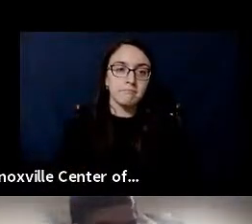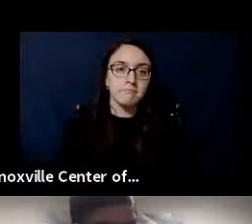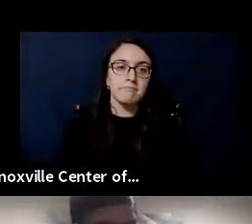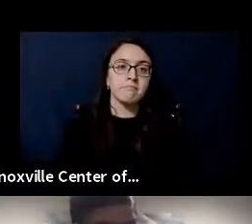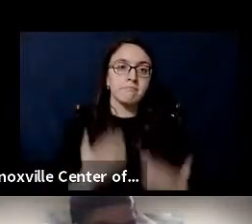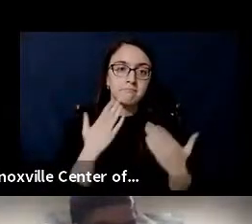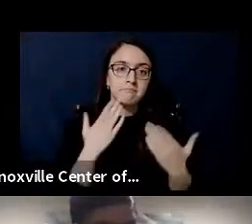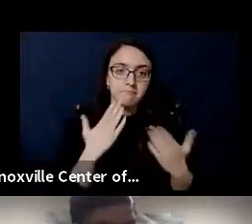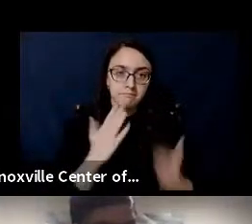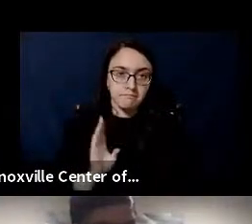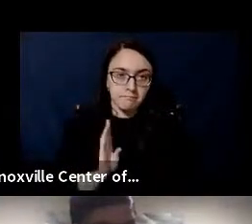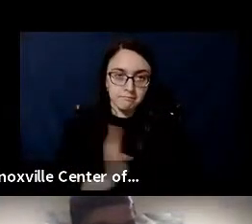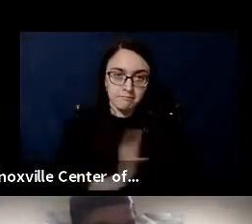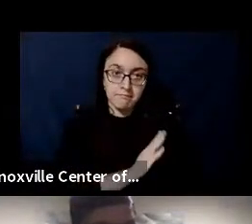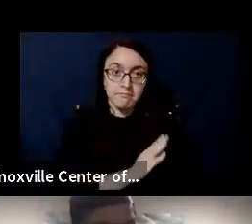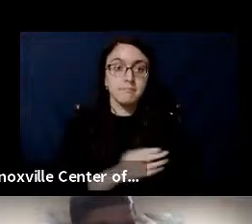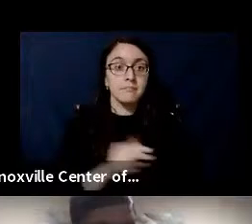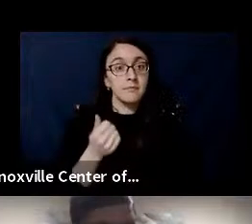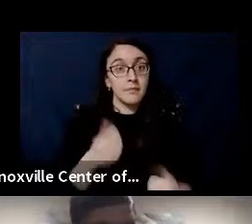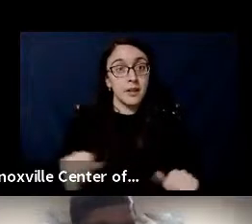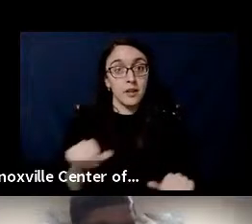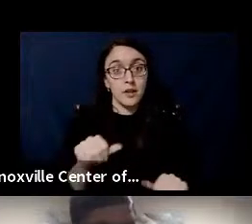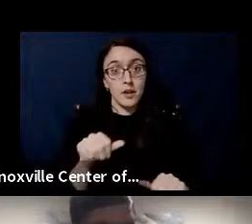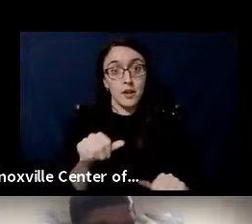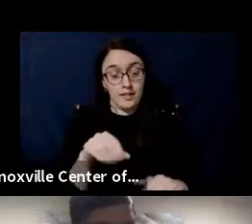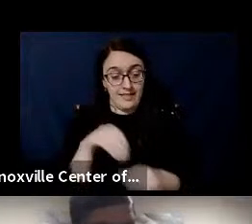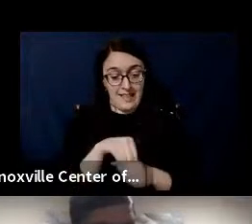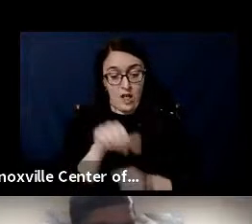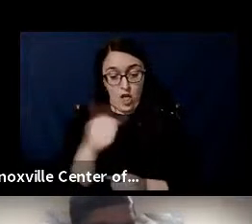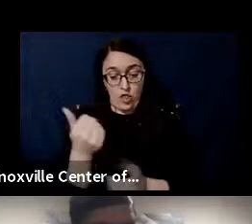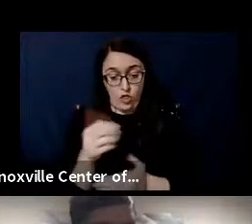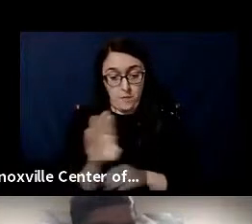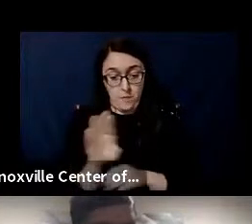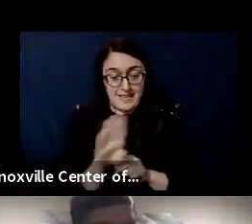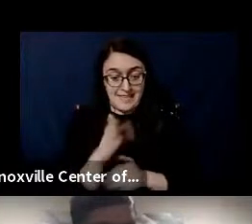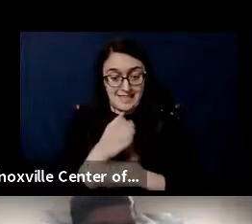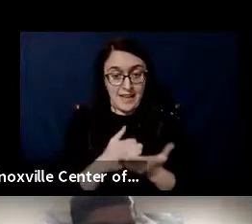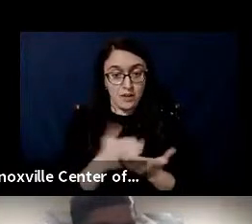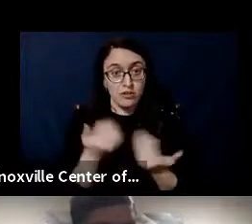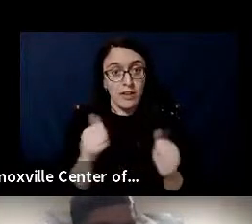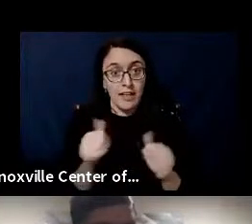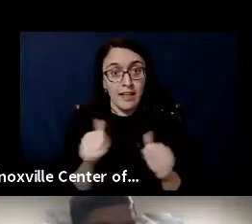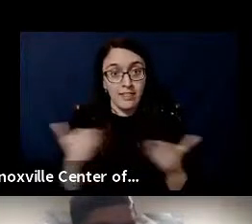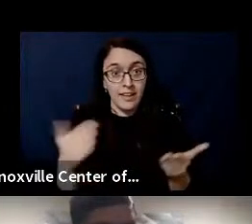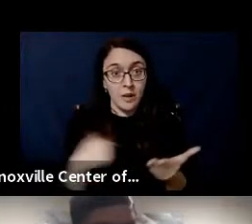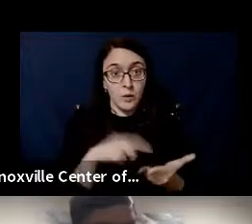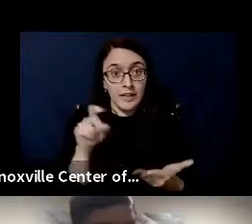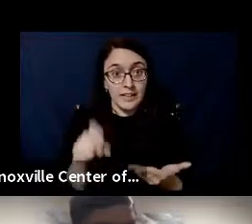board. So we're in the other business section. Anything that we need to discuss in other business?